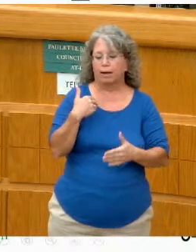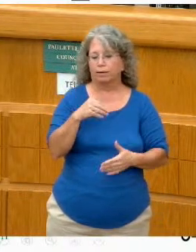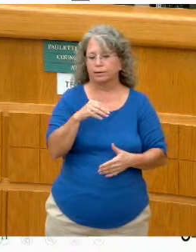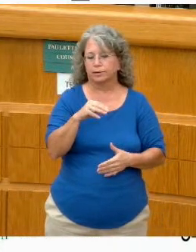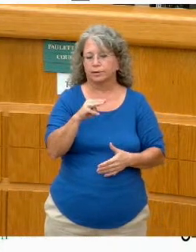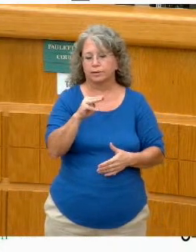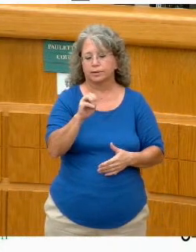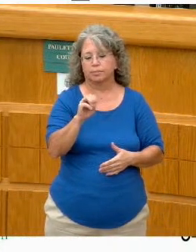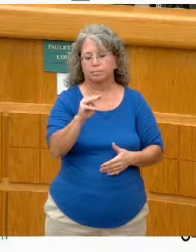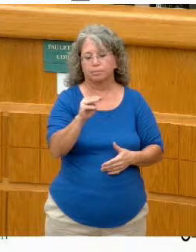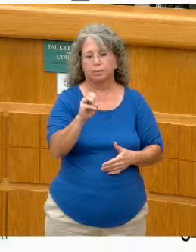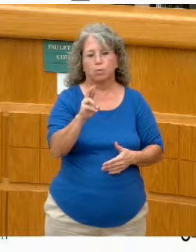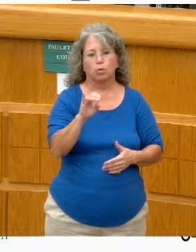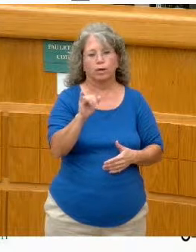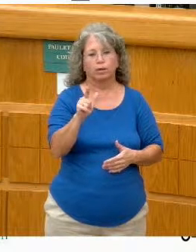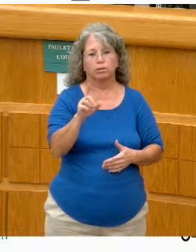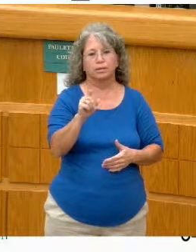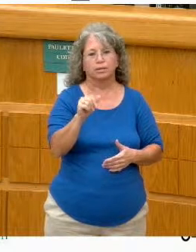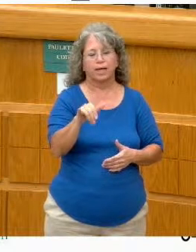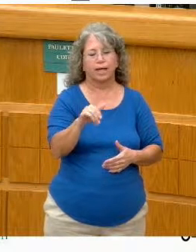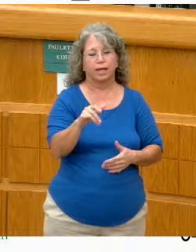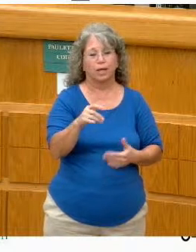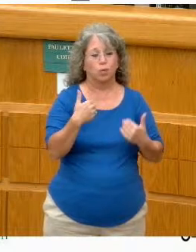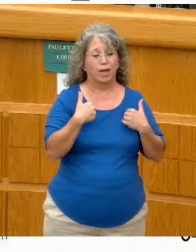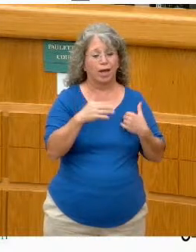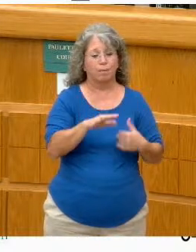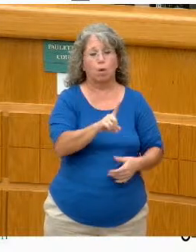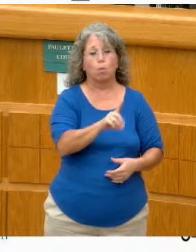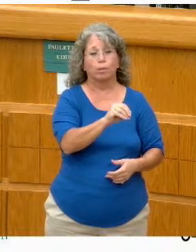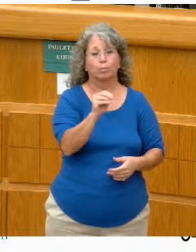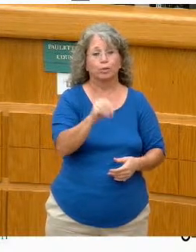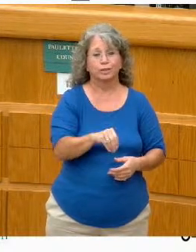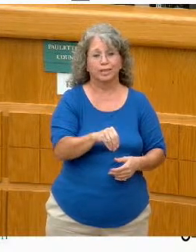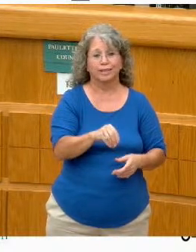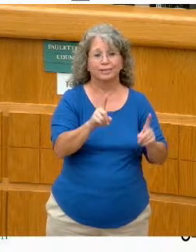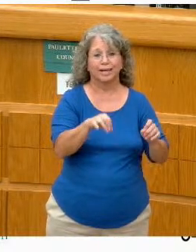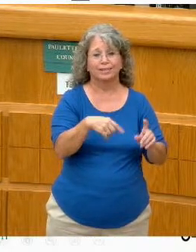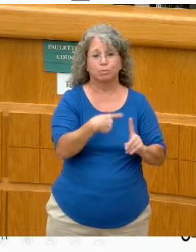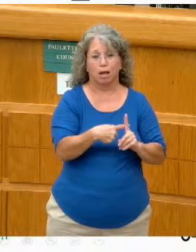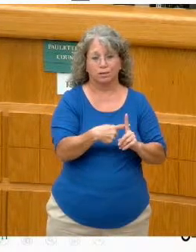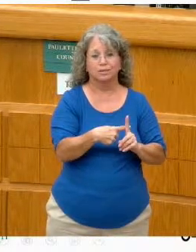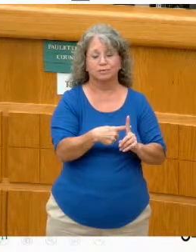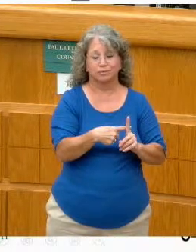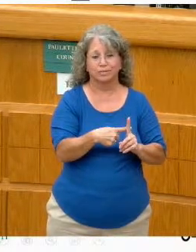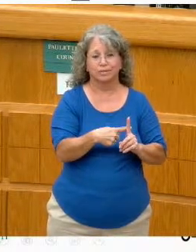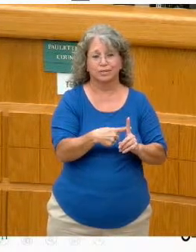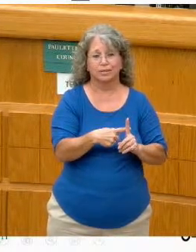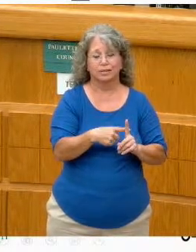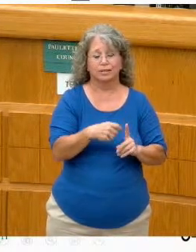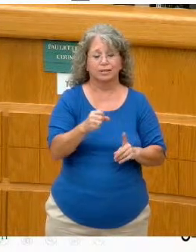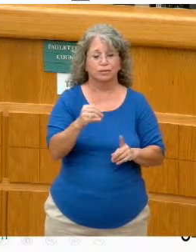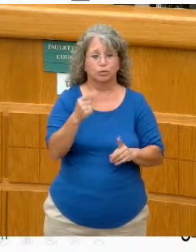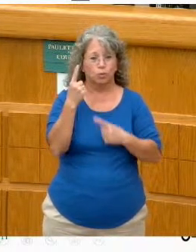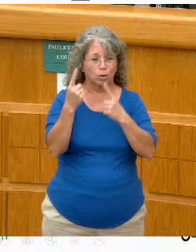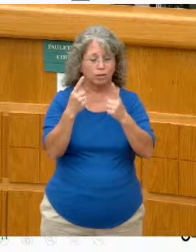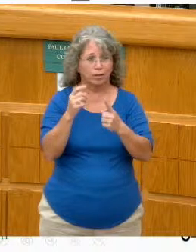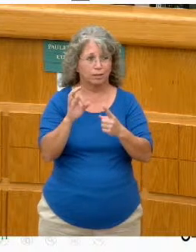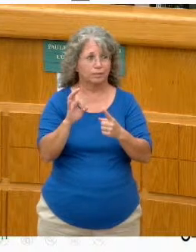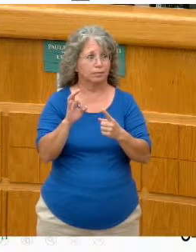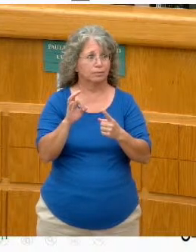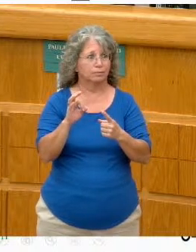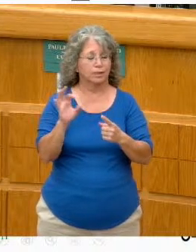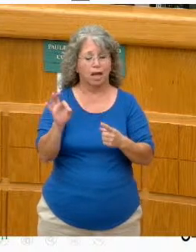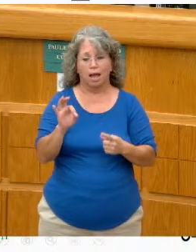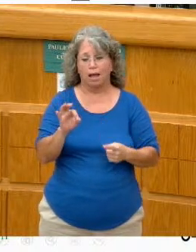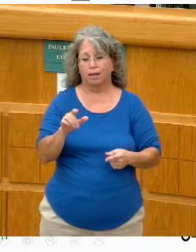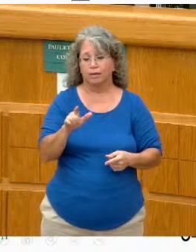metrics. So if you're wondering, is it 17% or is it 29% or is it 9% like it was last week? Any way